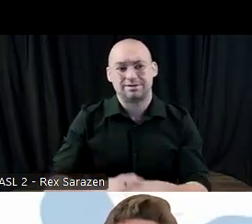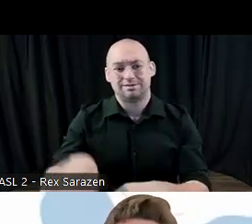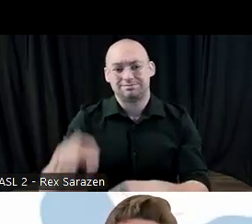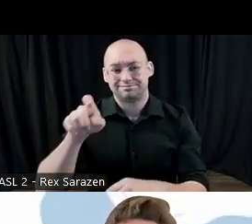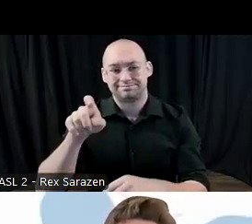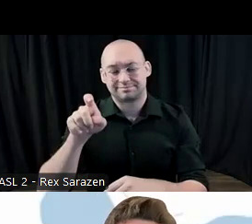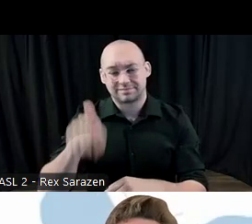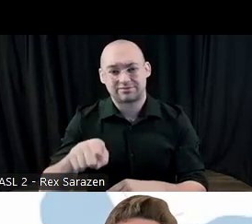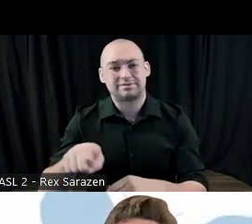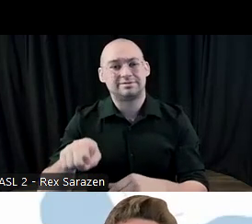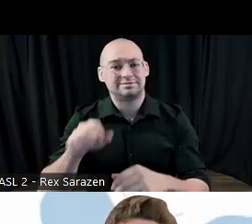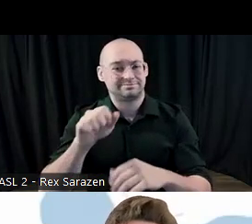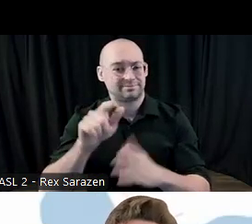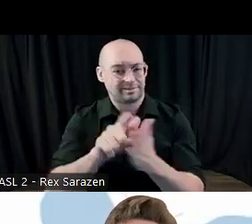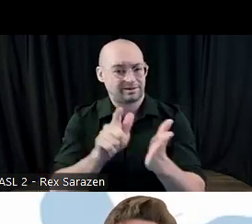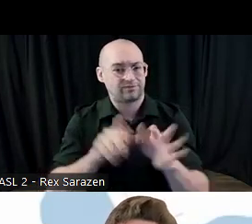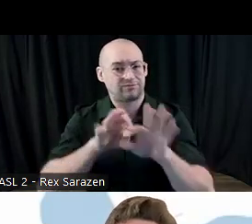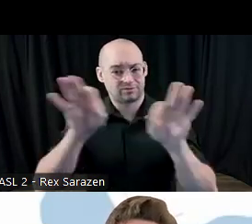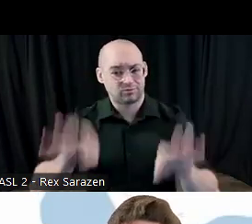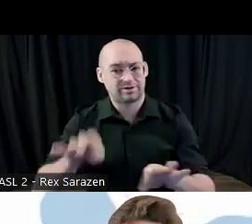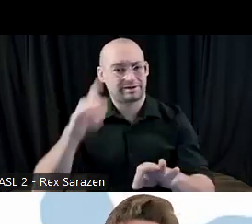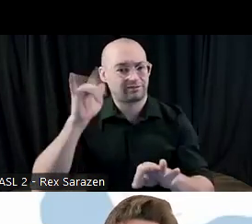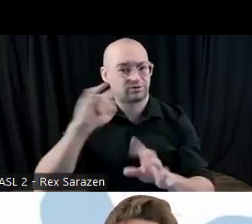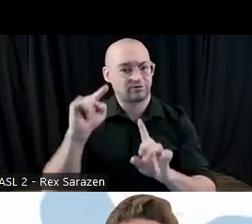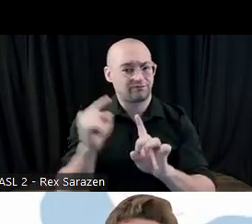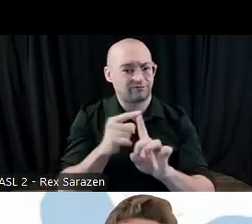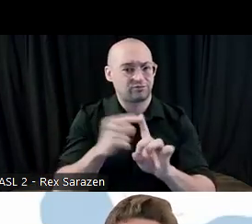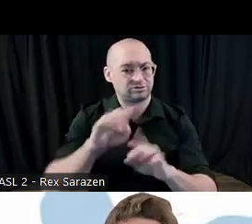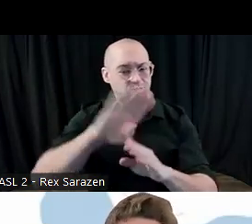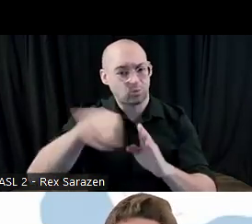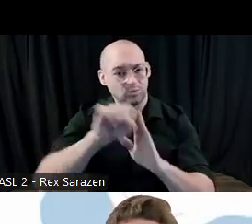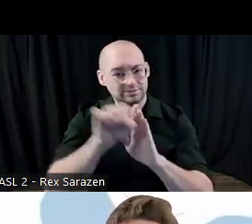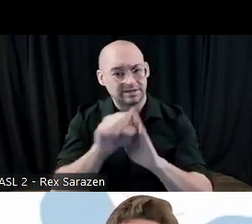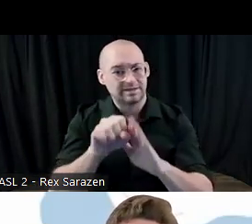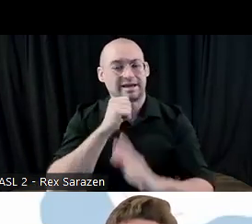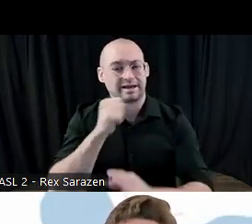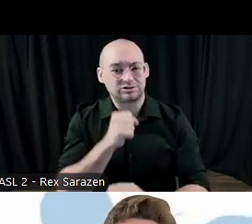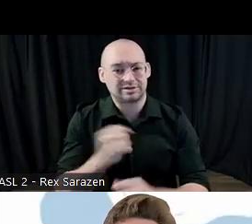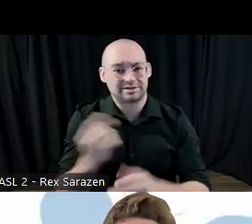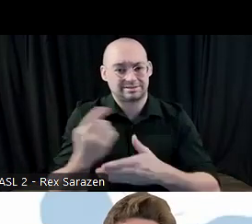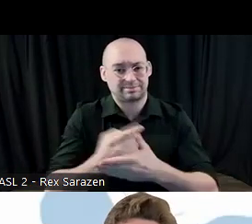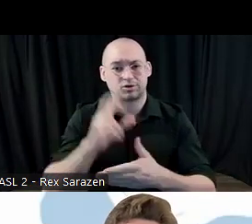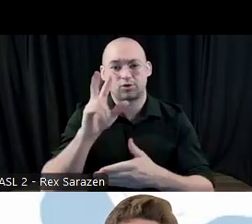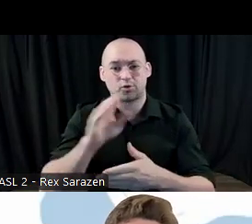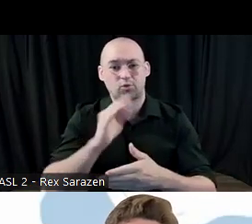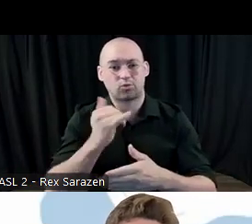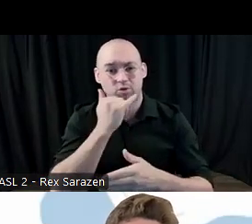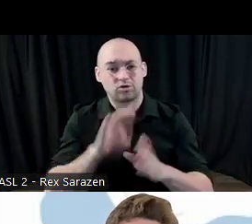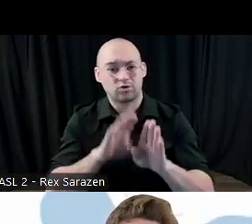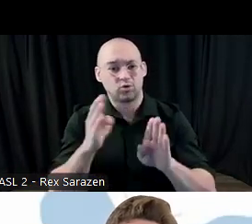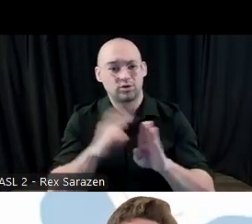for the development of California's first ever statewide aging and disability no wrong door system.